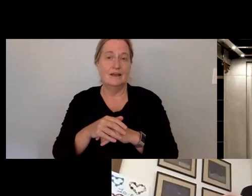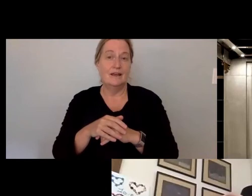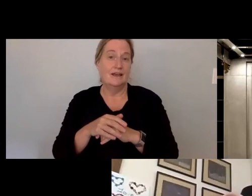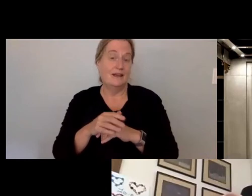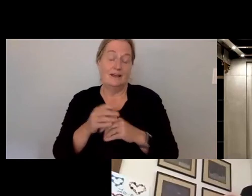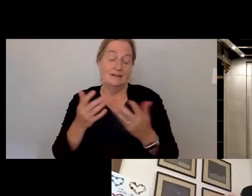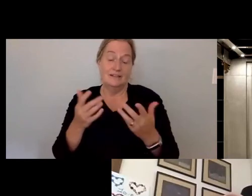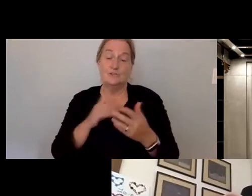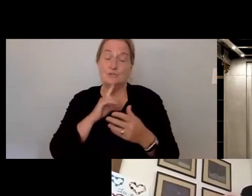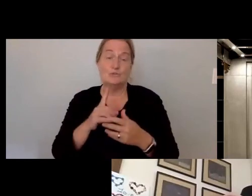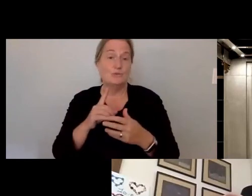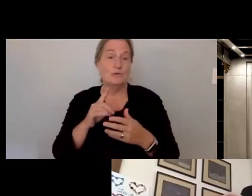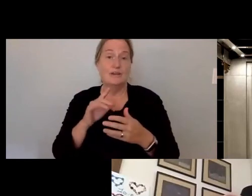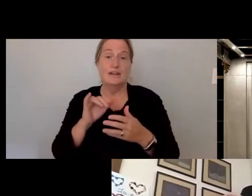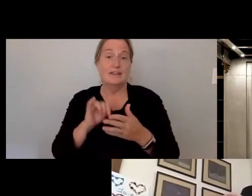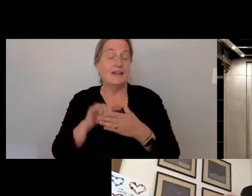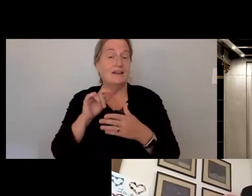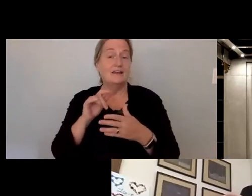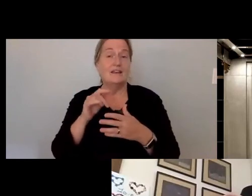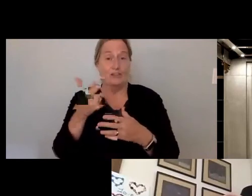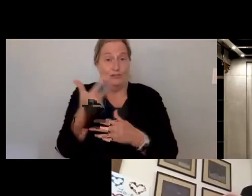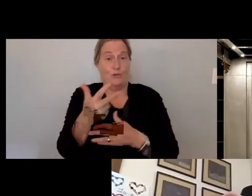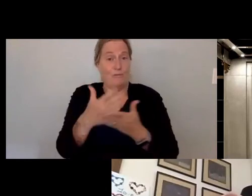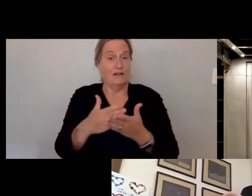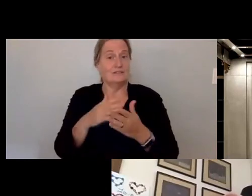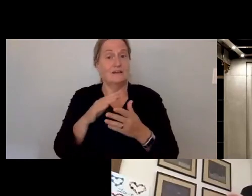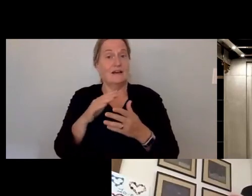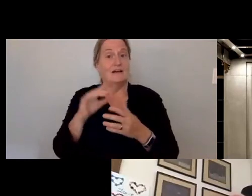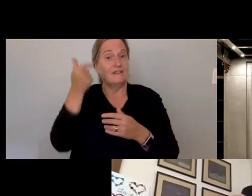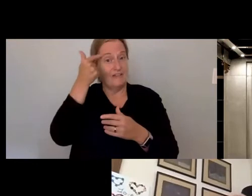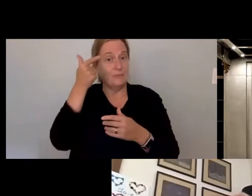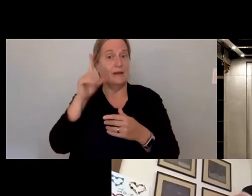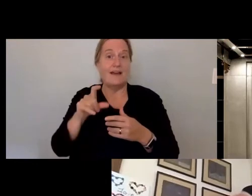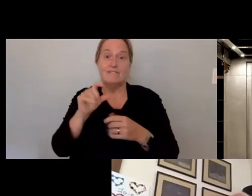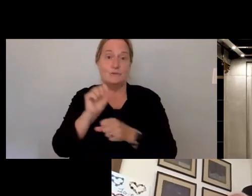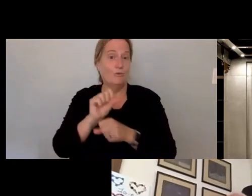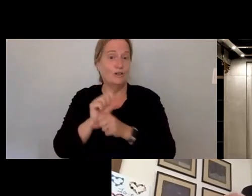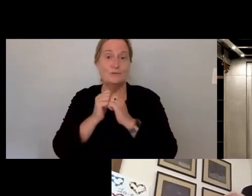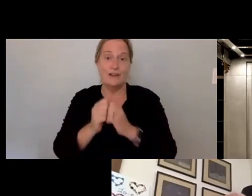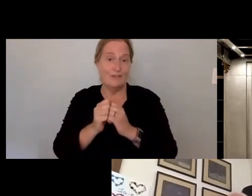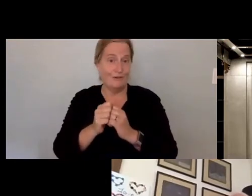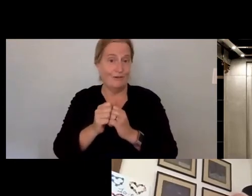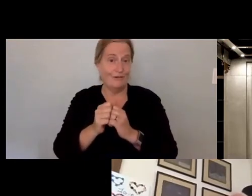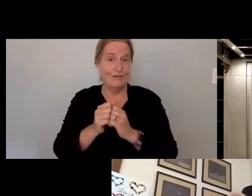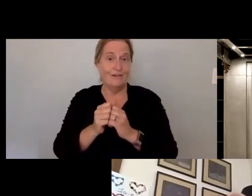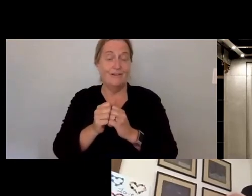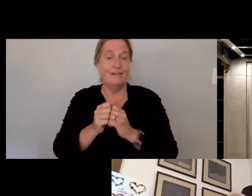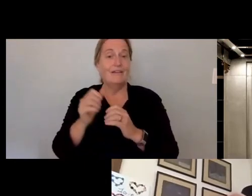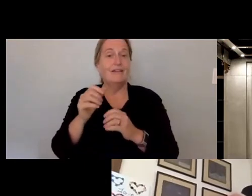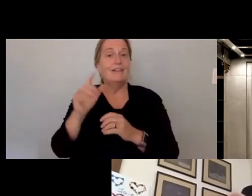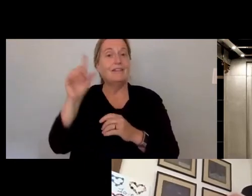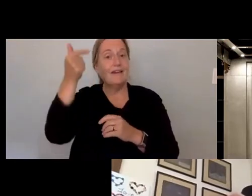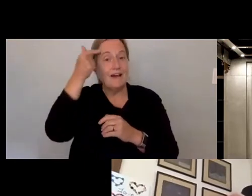between the three branches of government, executive branch, House, Senate. The advocates work with it, and you take some time, you